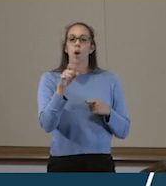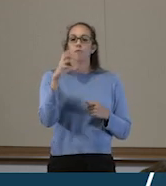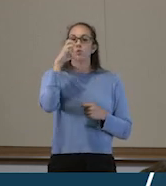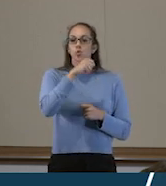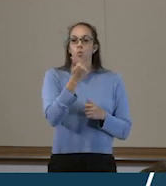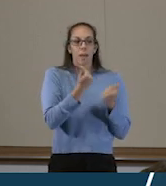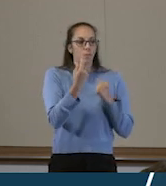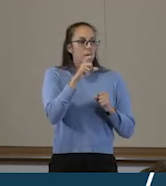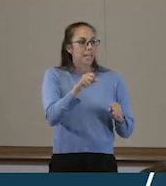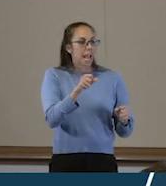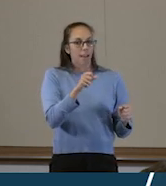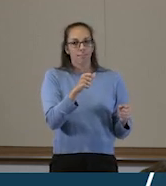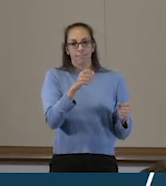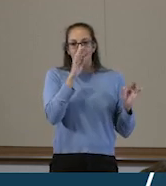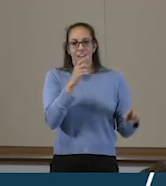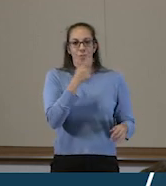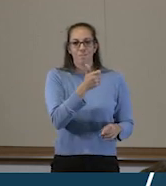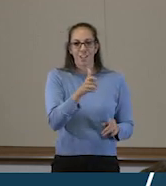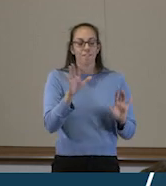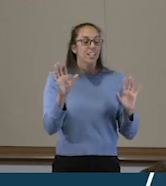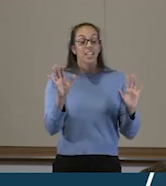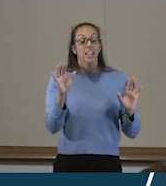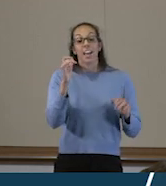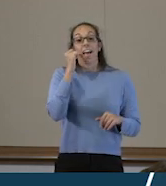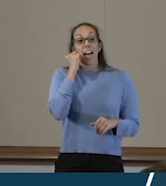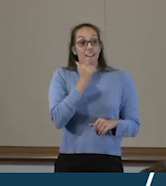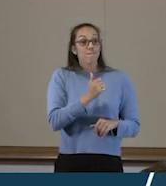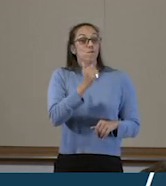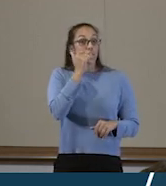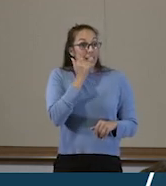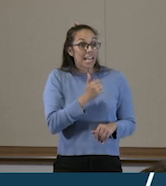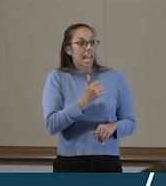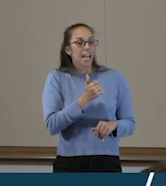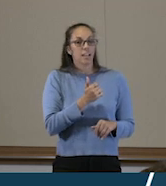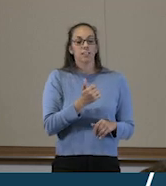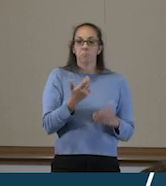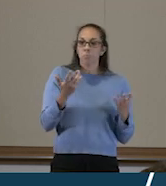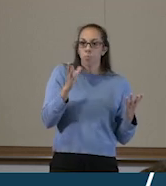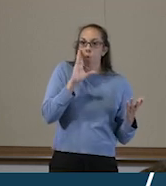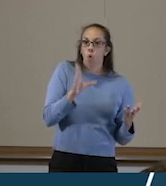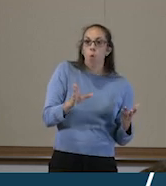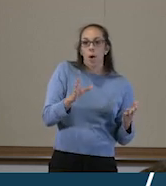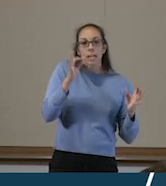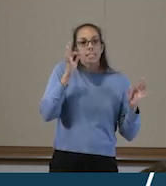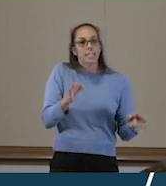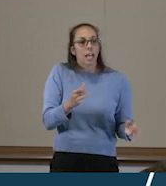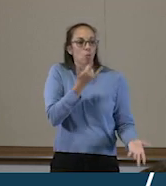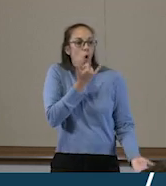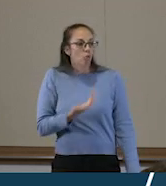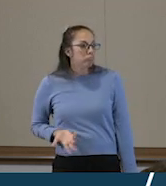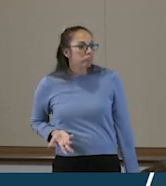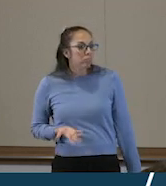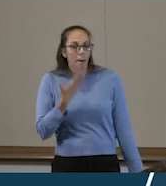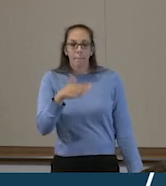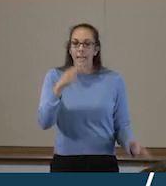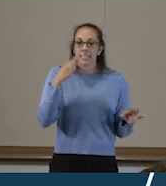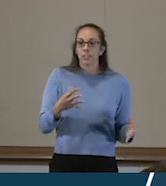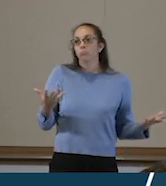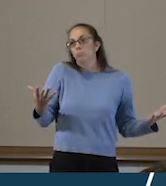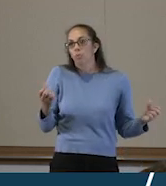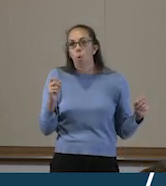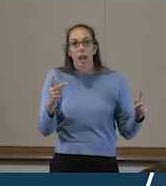Every day, we probably make one or more bad decisions. Any neurotypical person,